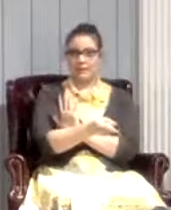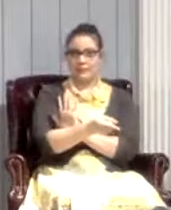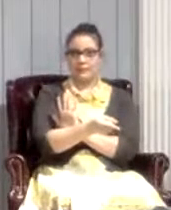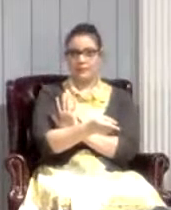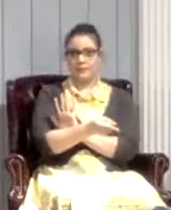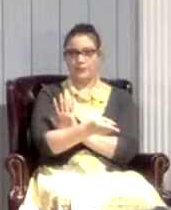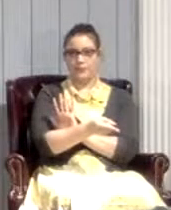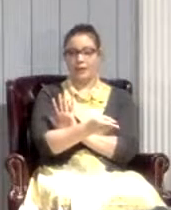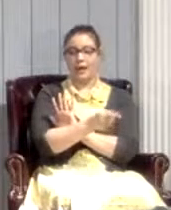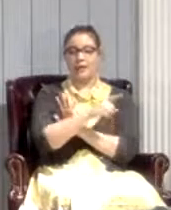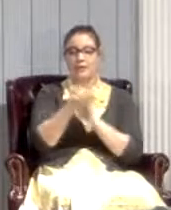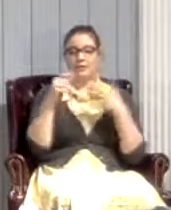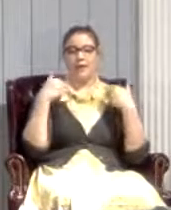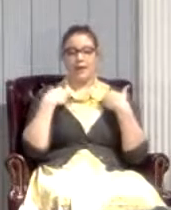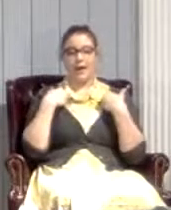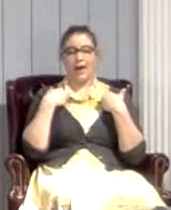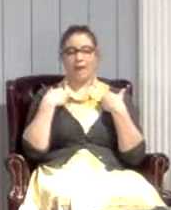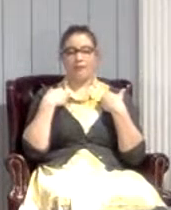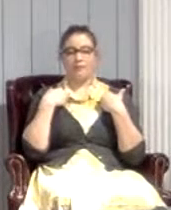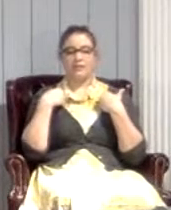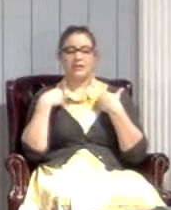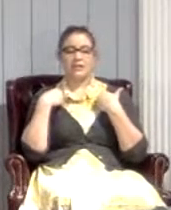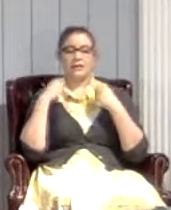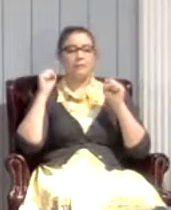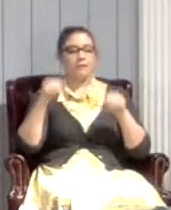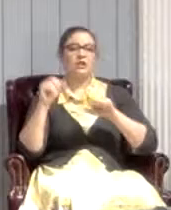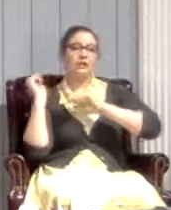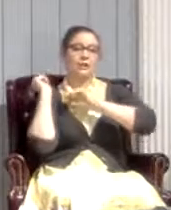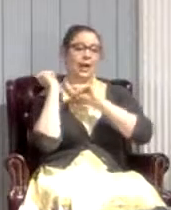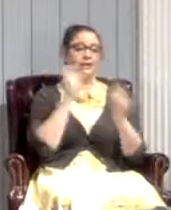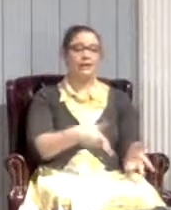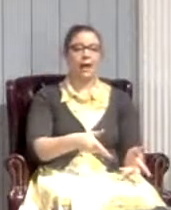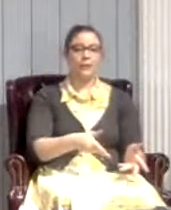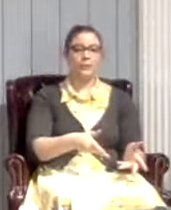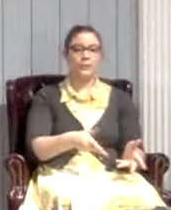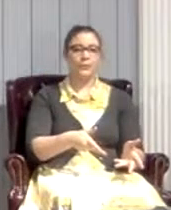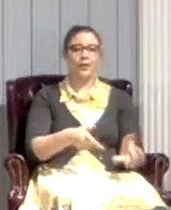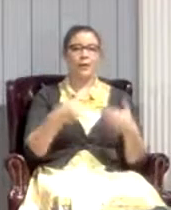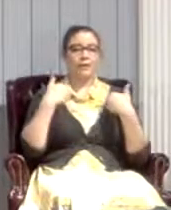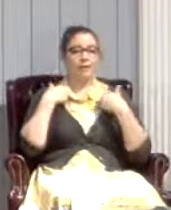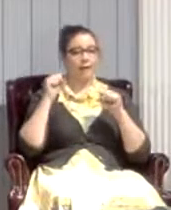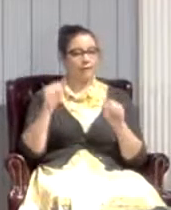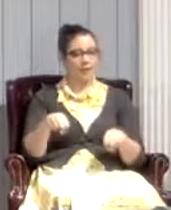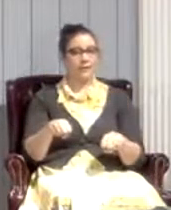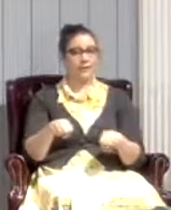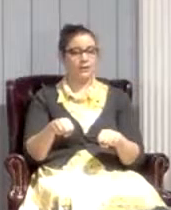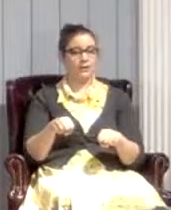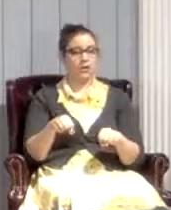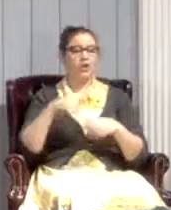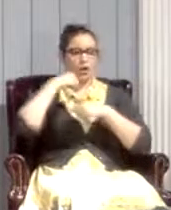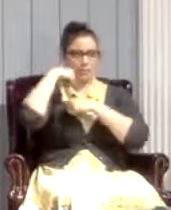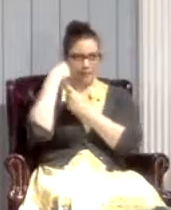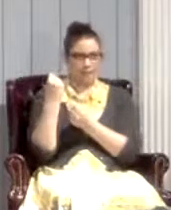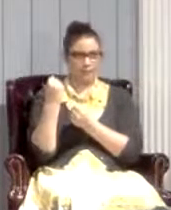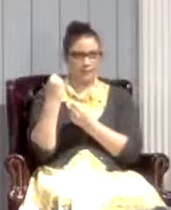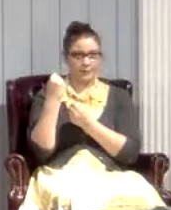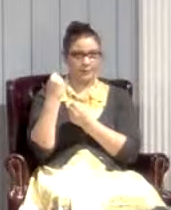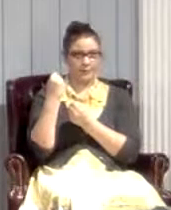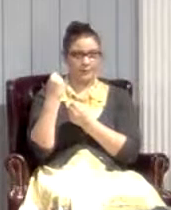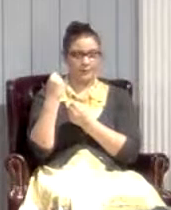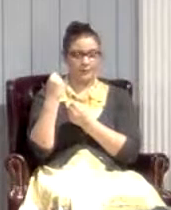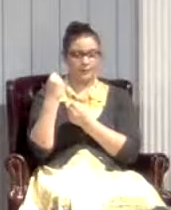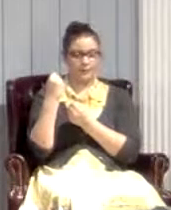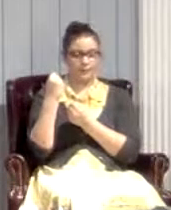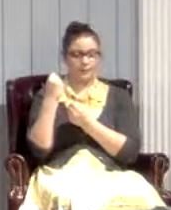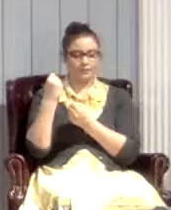ability, we're going to see in a few minutes, to cast down. They have that ability. They are powerful. The